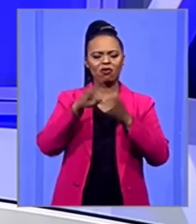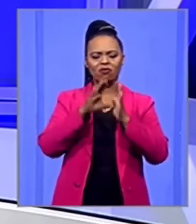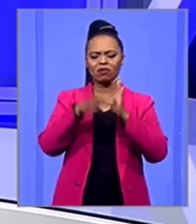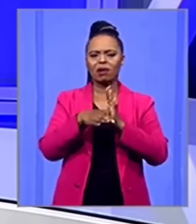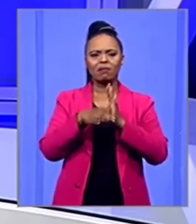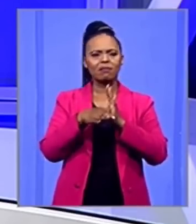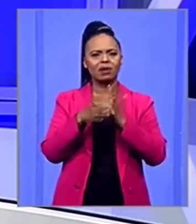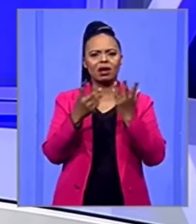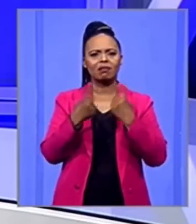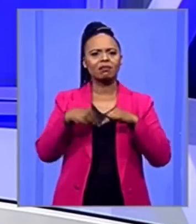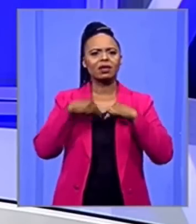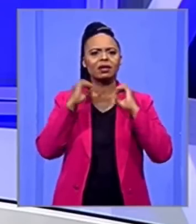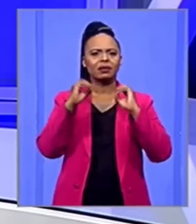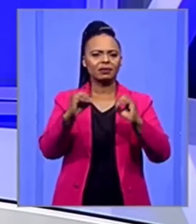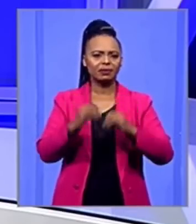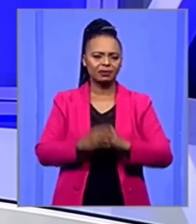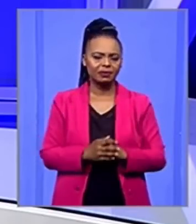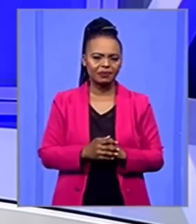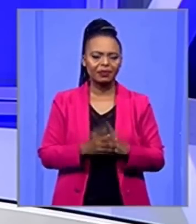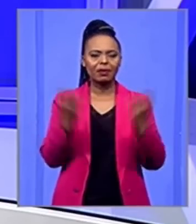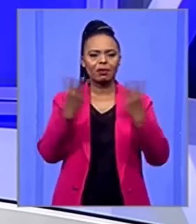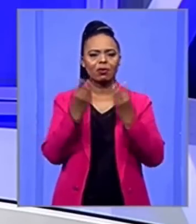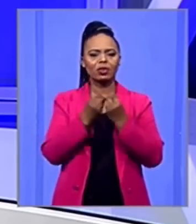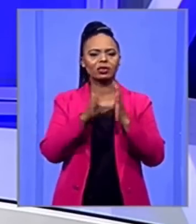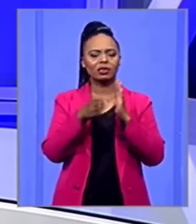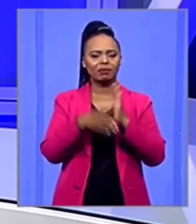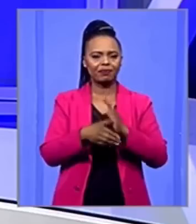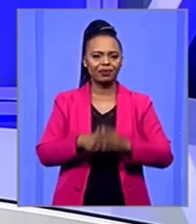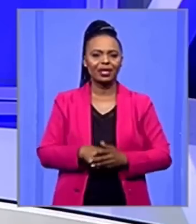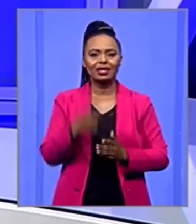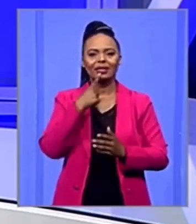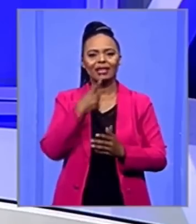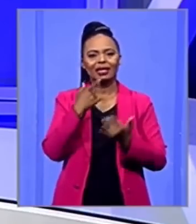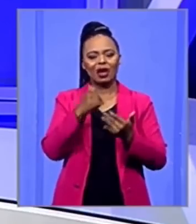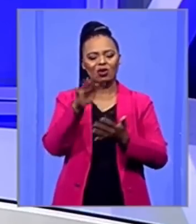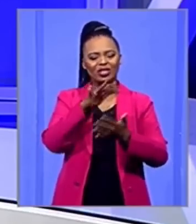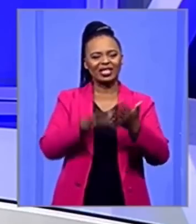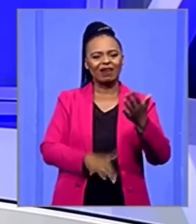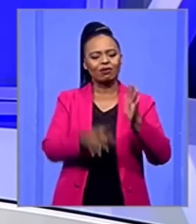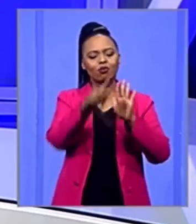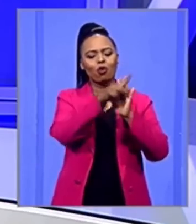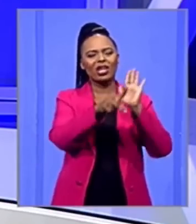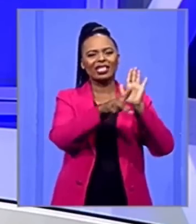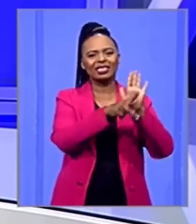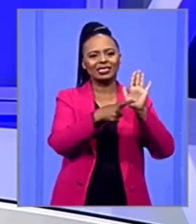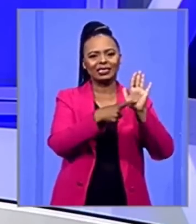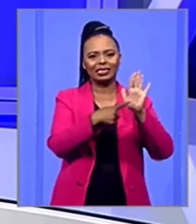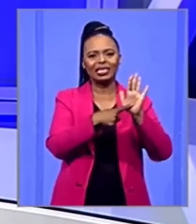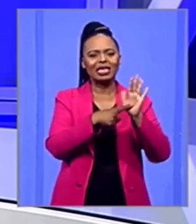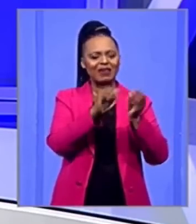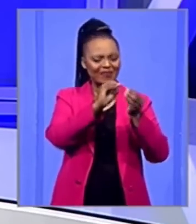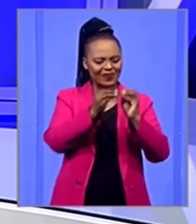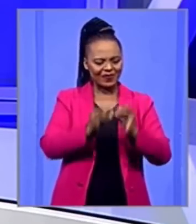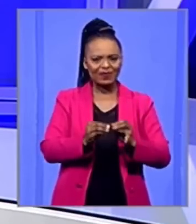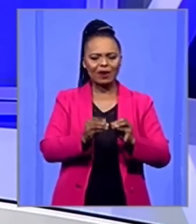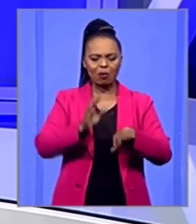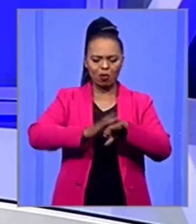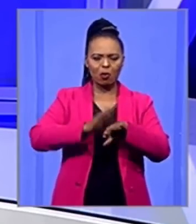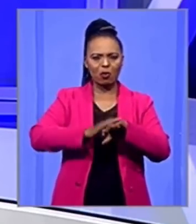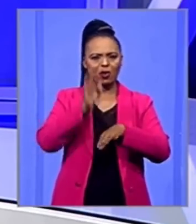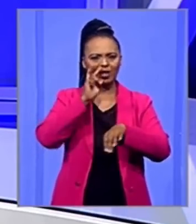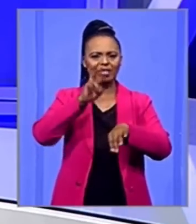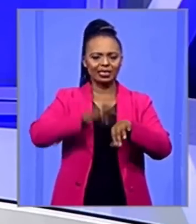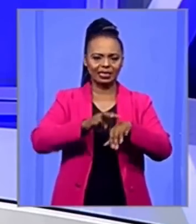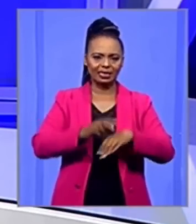bona. Ba re peakanyo ya molaokakanywa ka ga ditirelo tša batho bao ba phelago ka bogolofadi e nyaka mošomo o